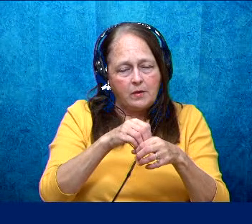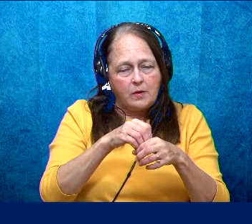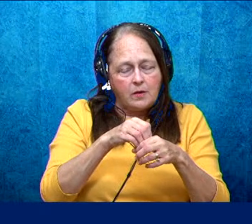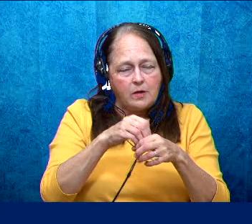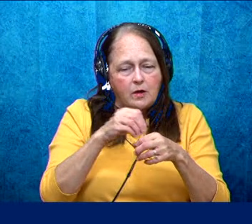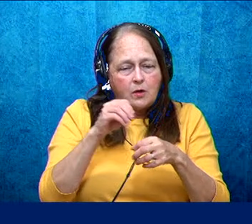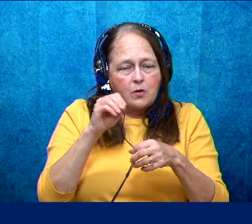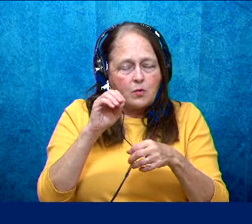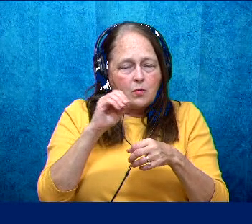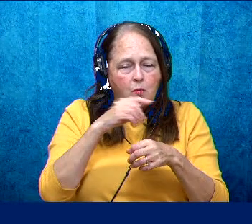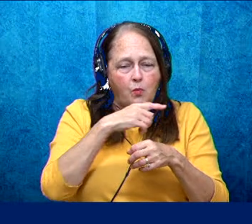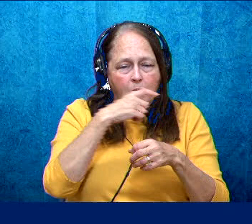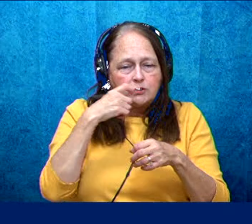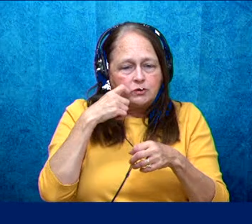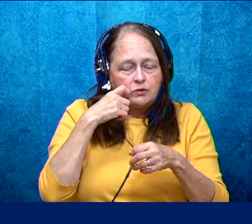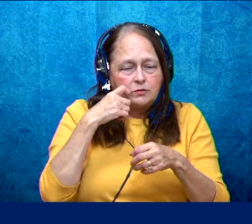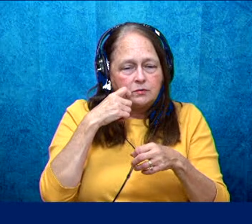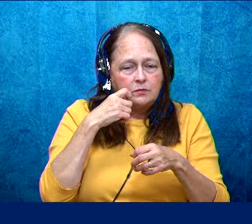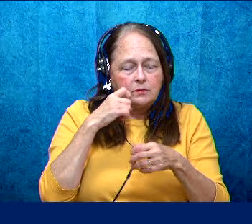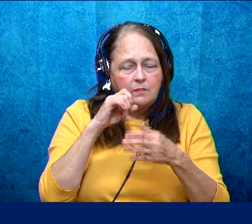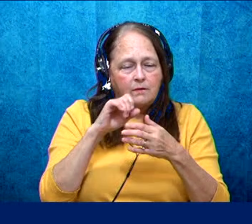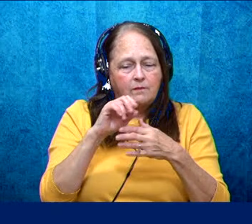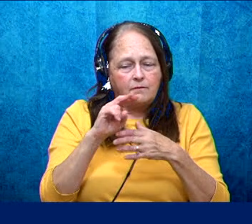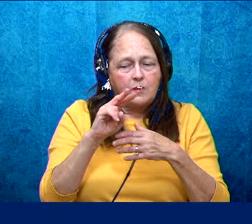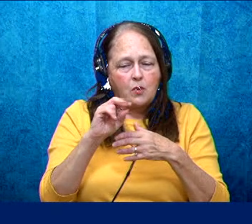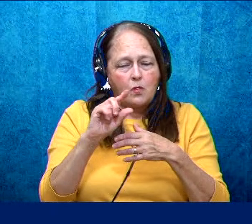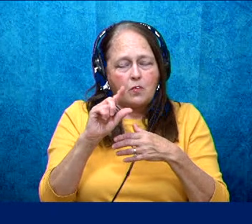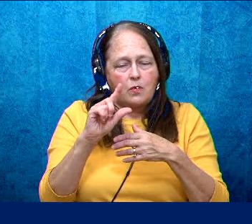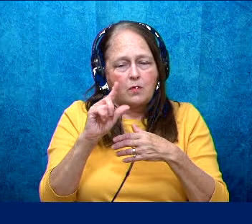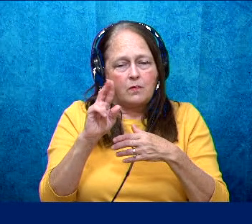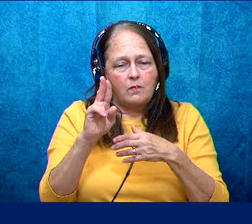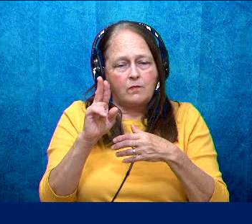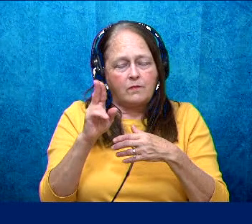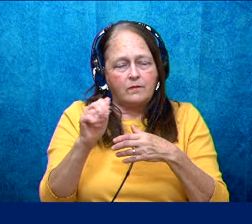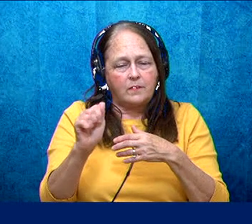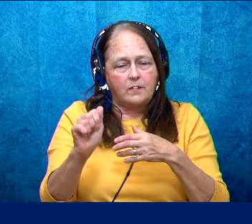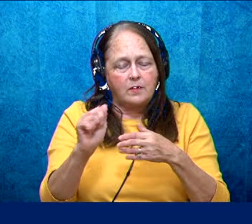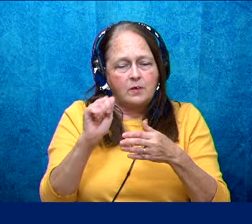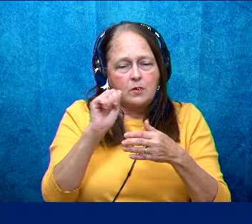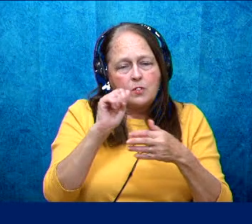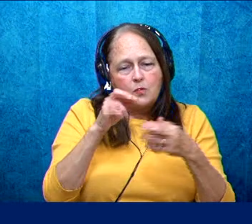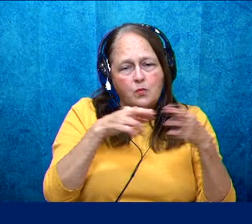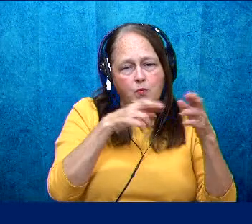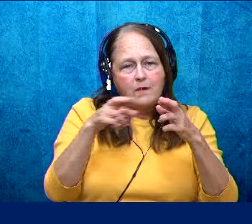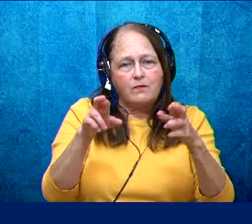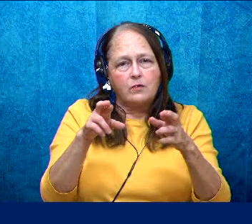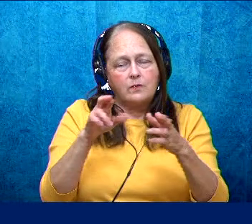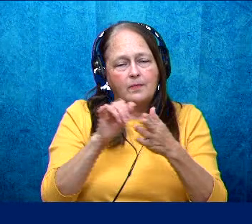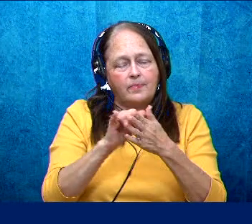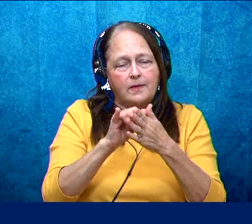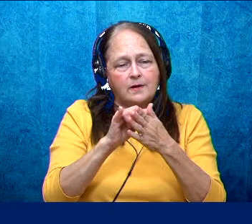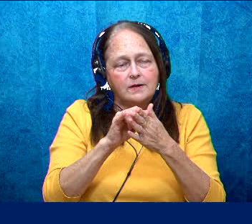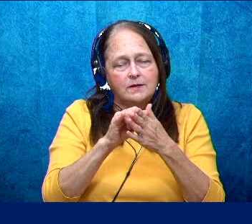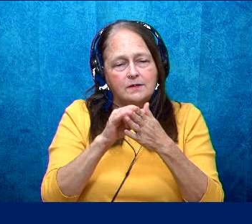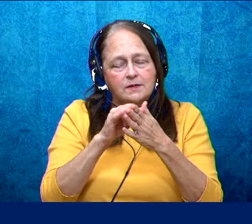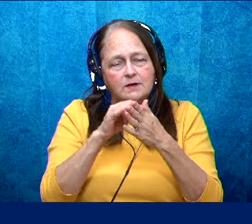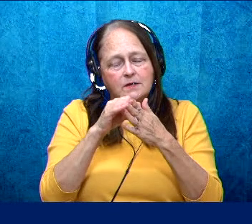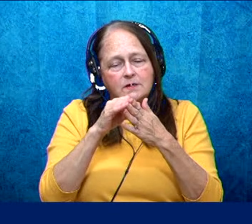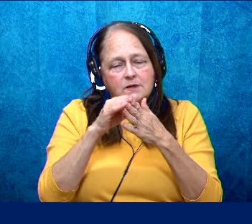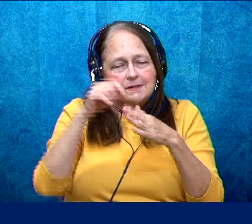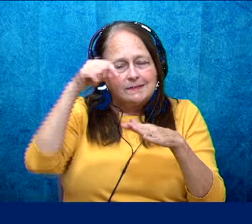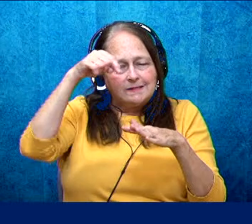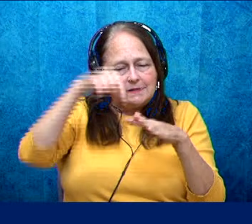The longest in this region is the Volga River. We can see Lake Baikal, which is the deepest freshwater lake in the